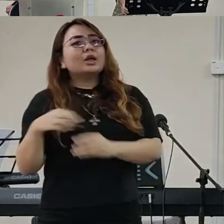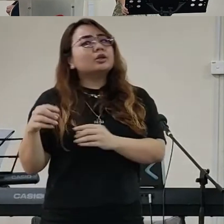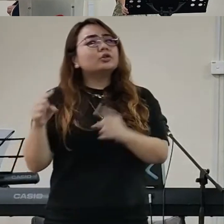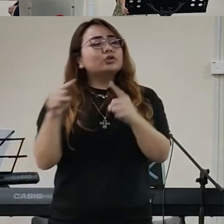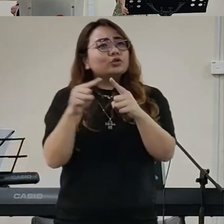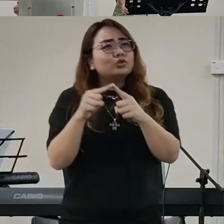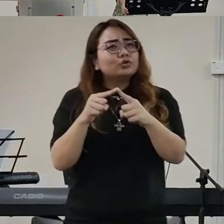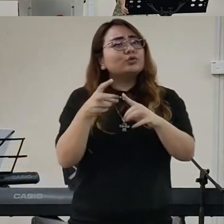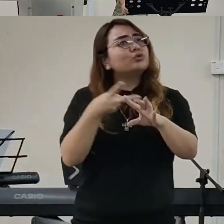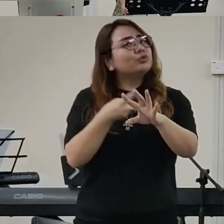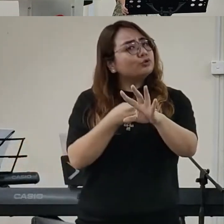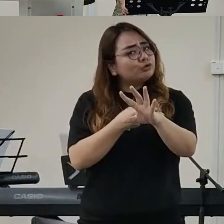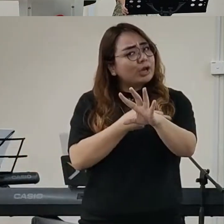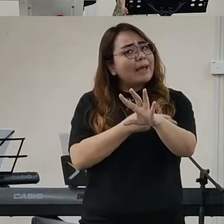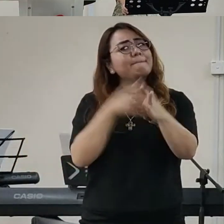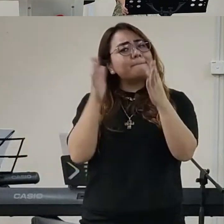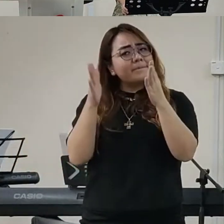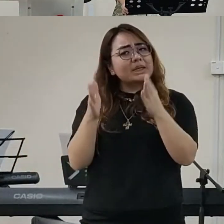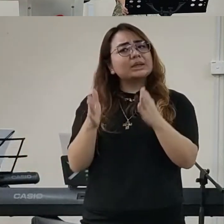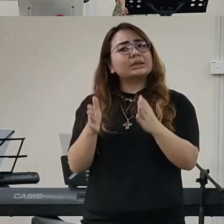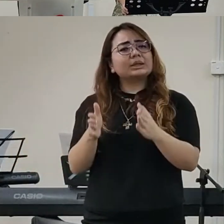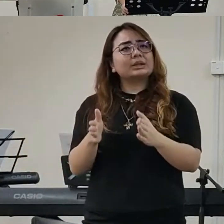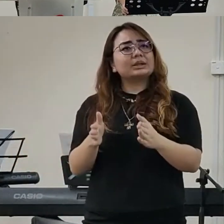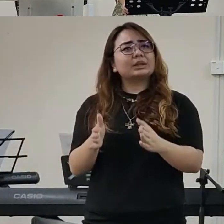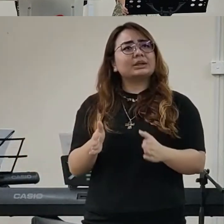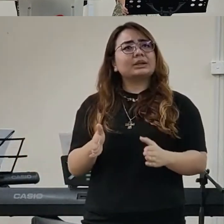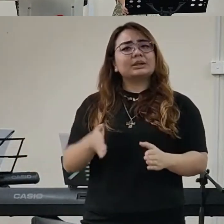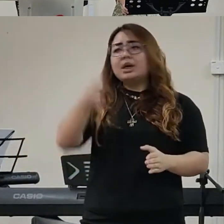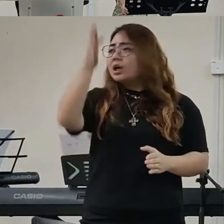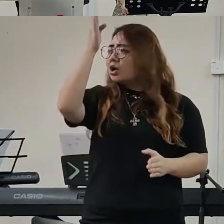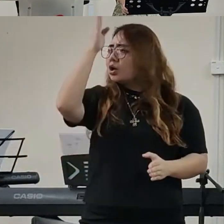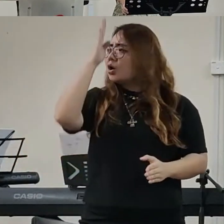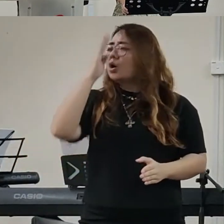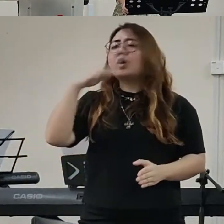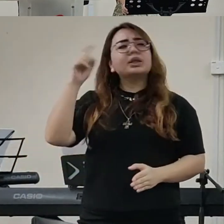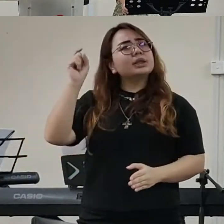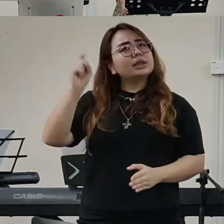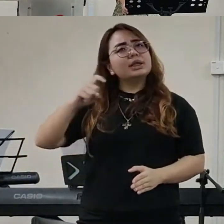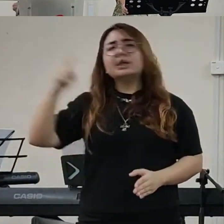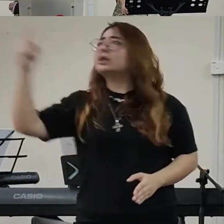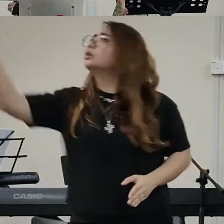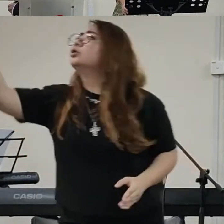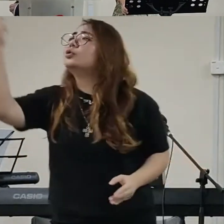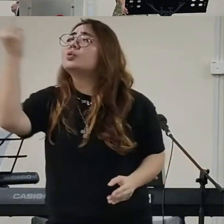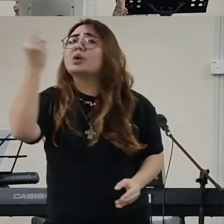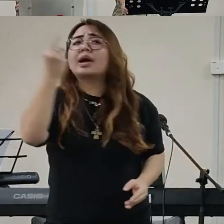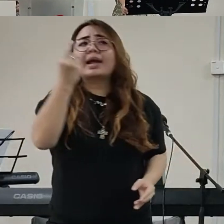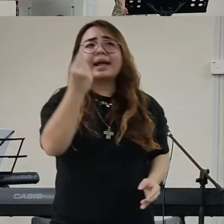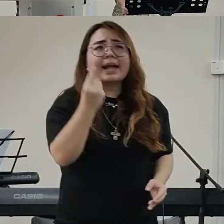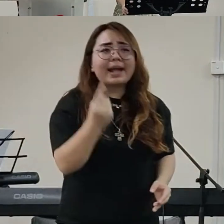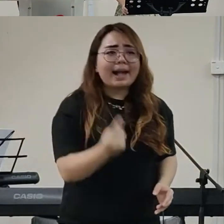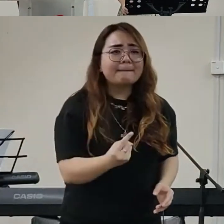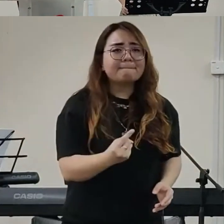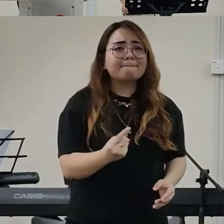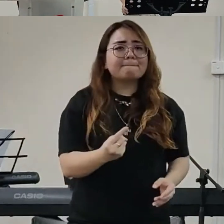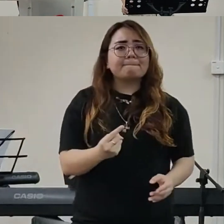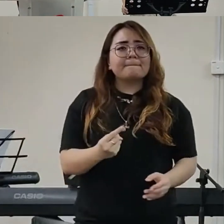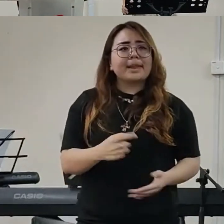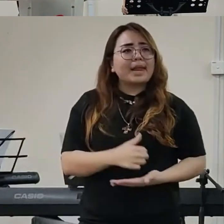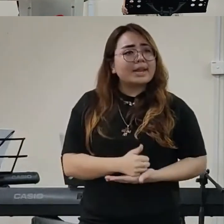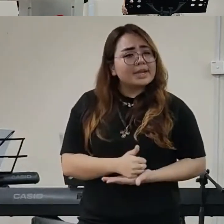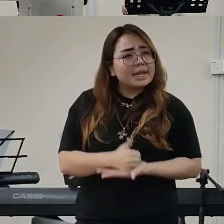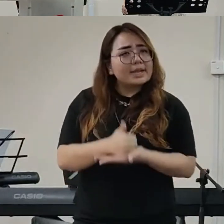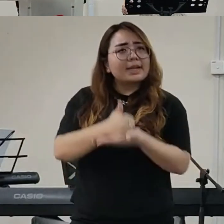are not shepherding. God says, I will have to intervene. And why? You got to catch why? So God's business. No,